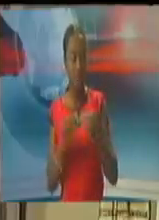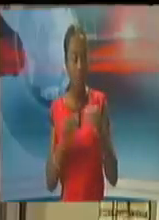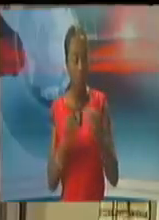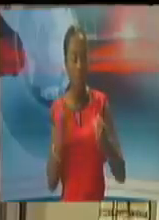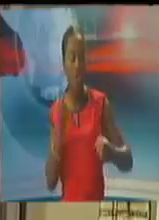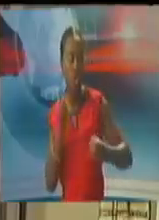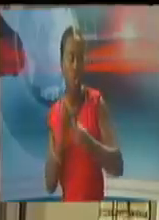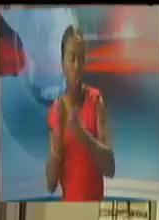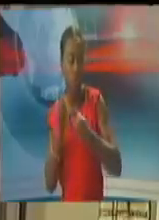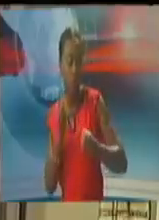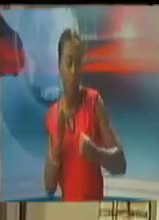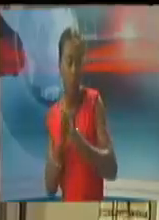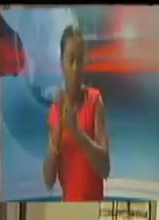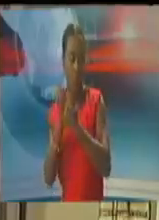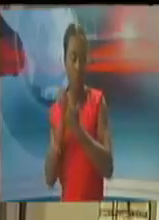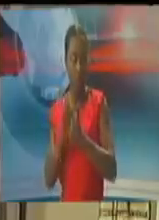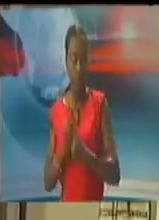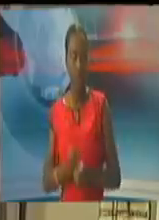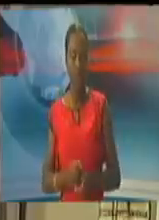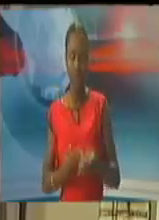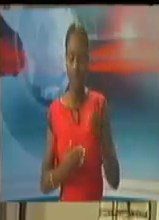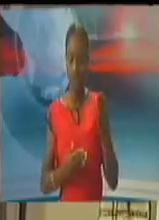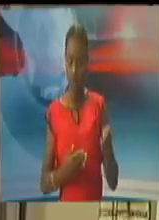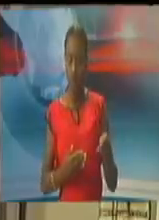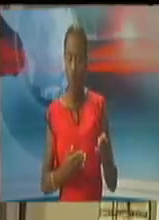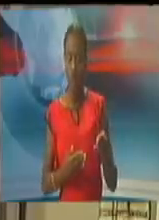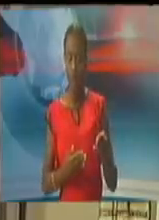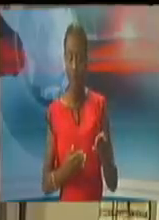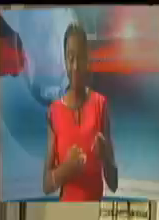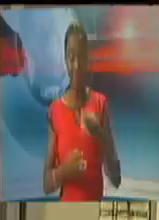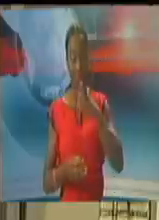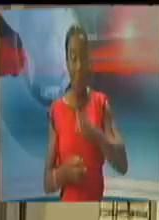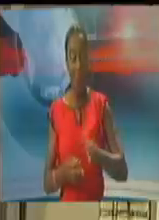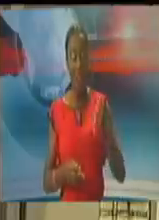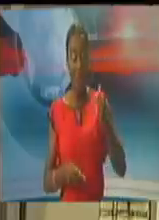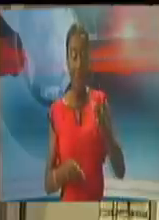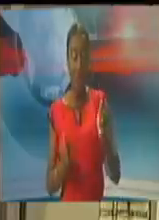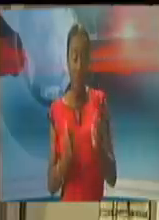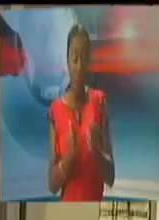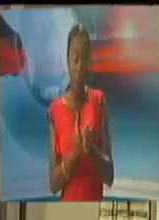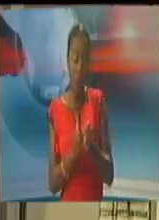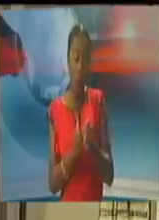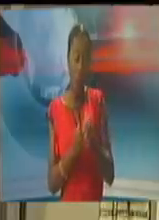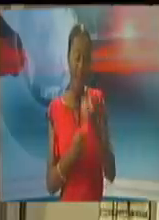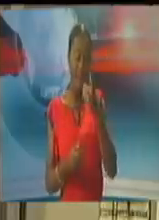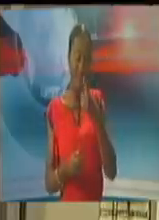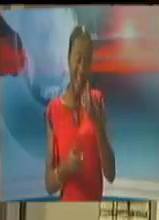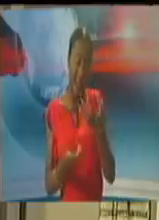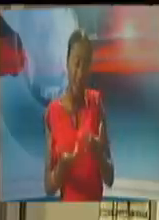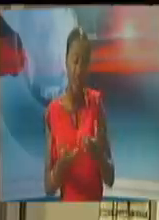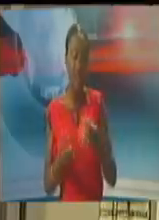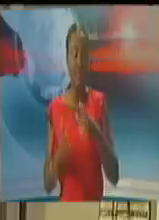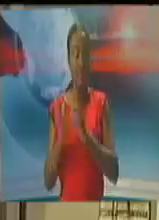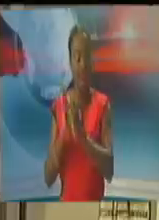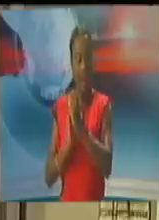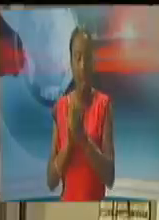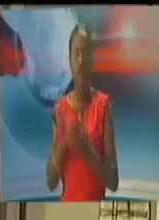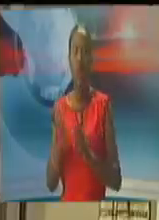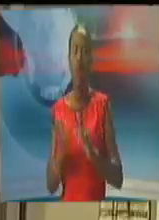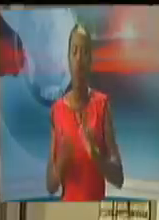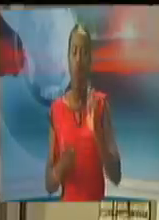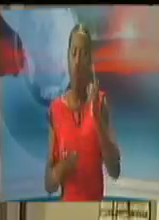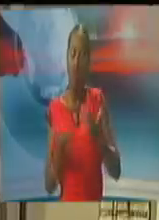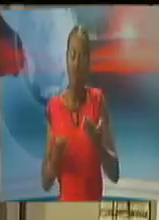those are the ones who will unfortunately die. But all the persons who have been discharged will, of course, have graduated